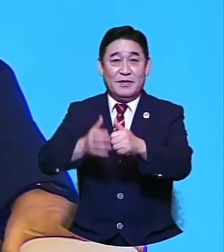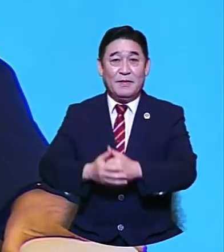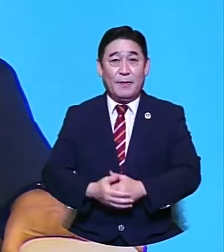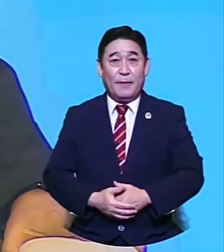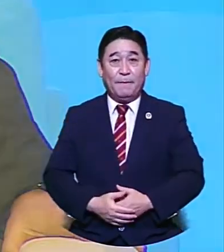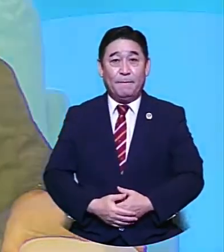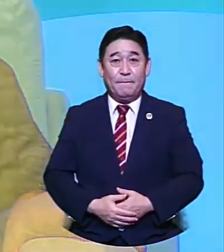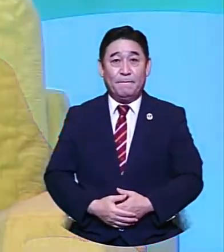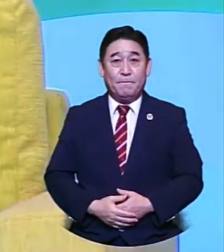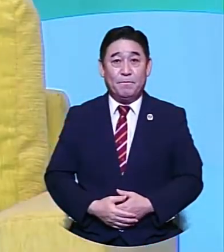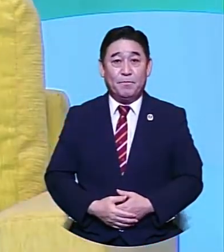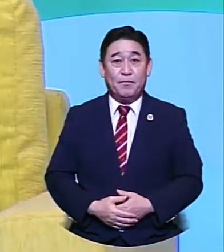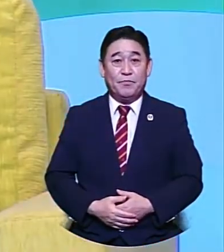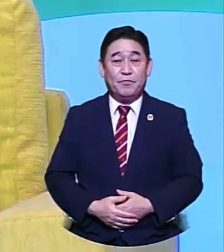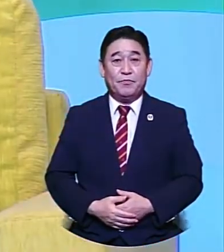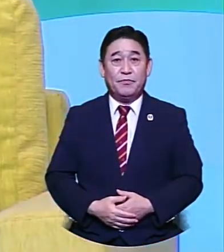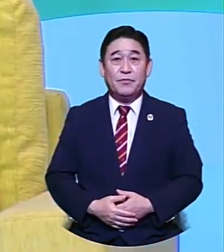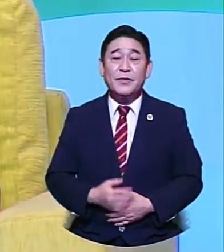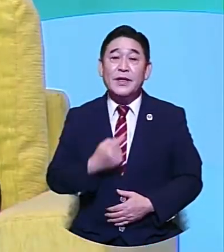Yeah, 1-2 minutes.